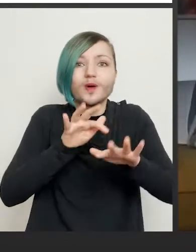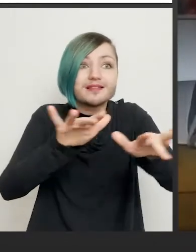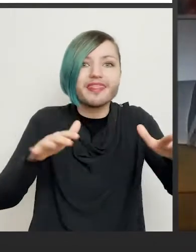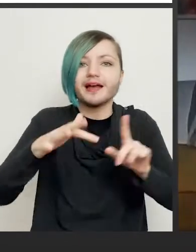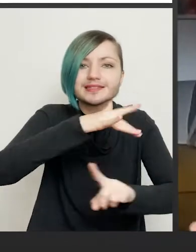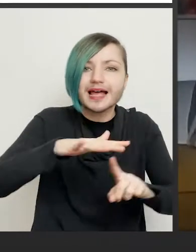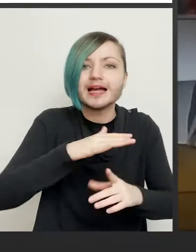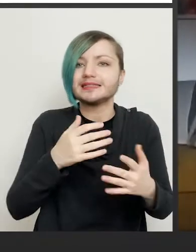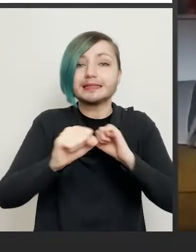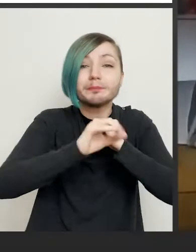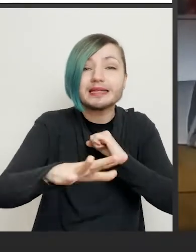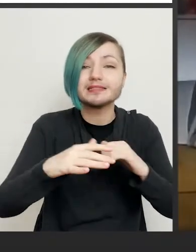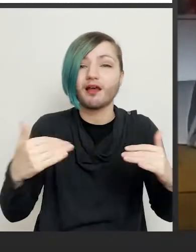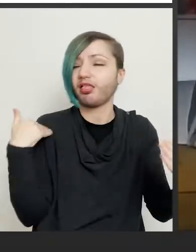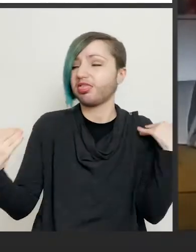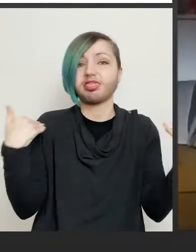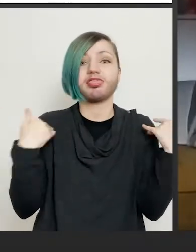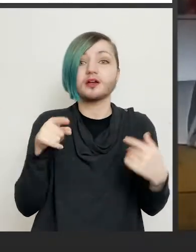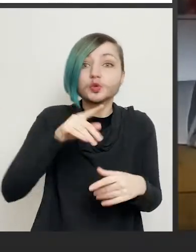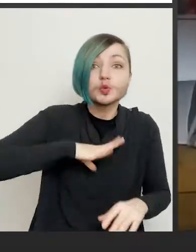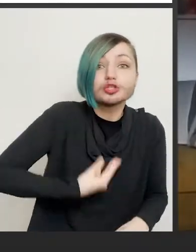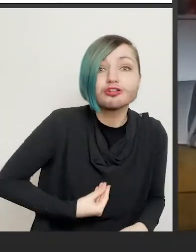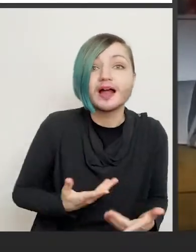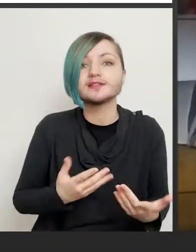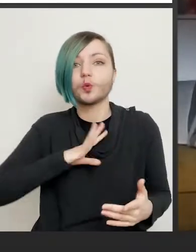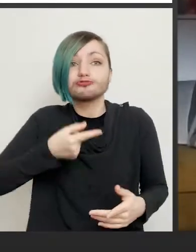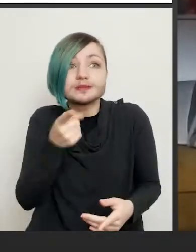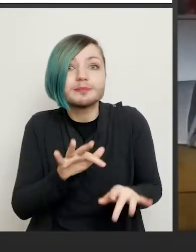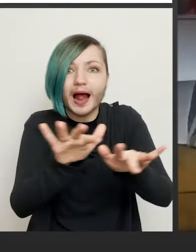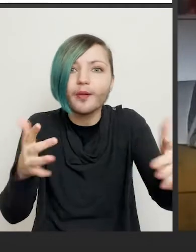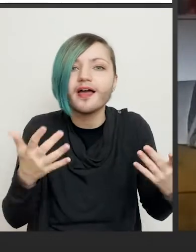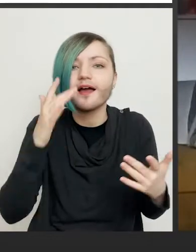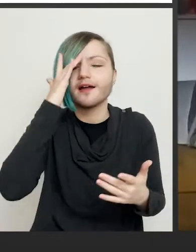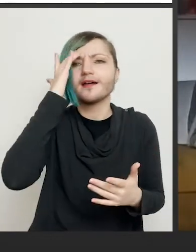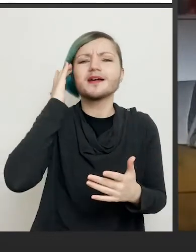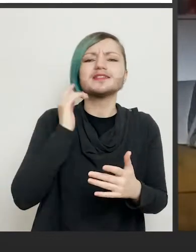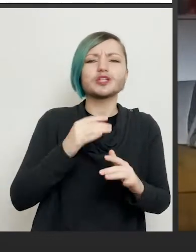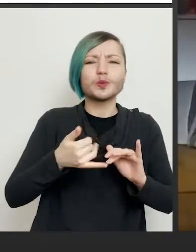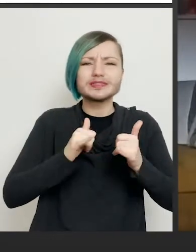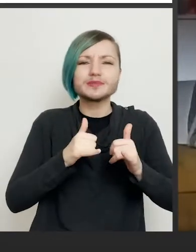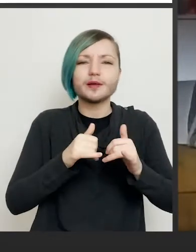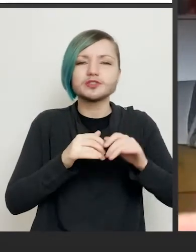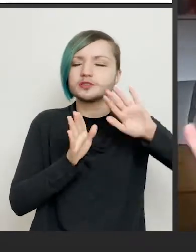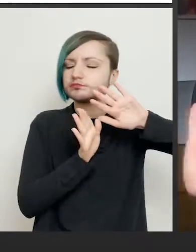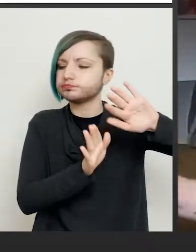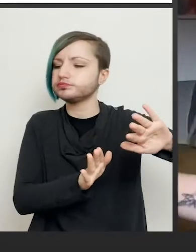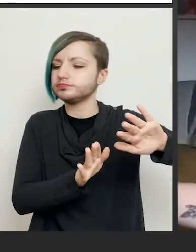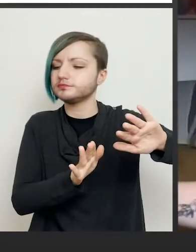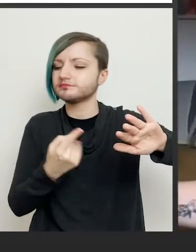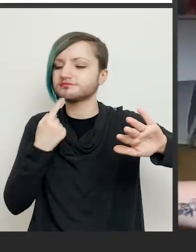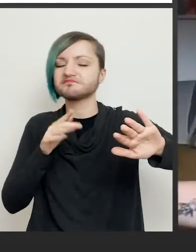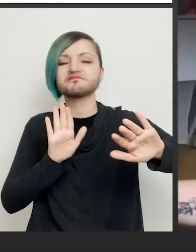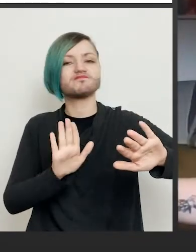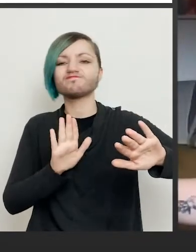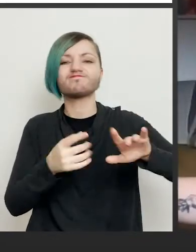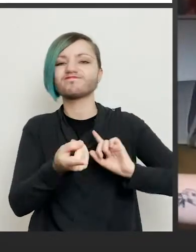Everybody's constantly reminding us of that we're trans, or trans people are there. And you know, just being able to step outside of that and saying, I'm not going to